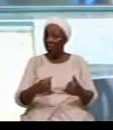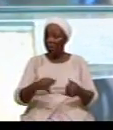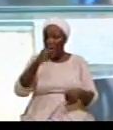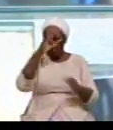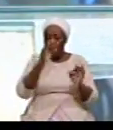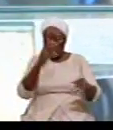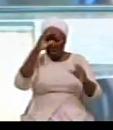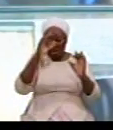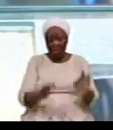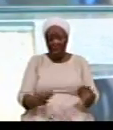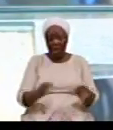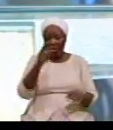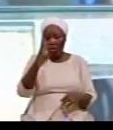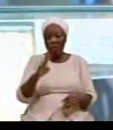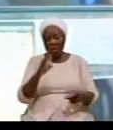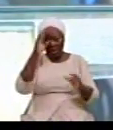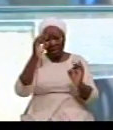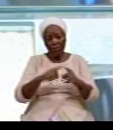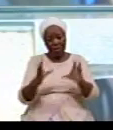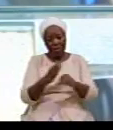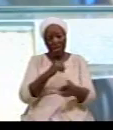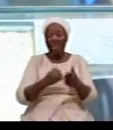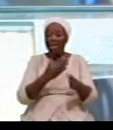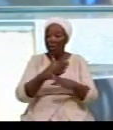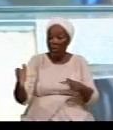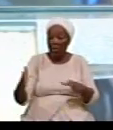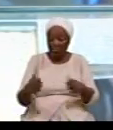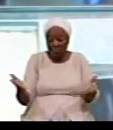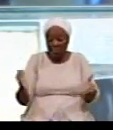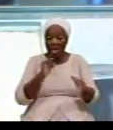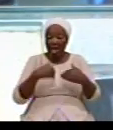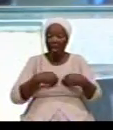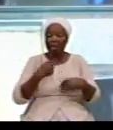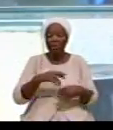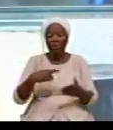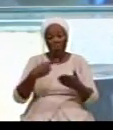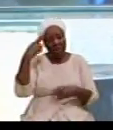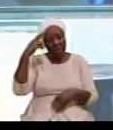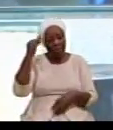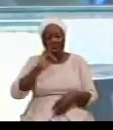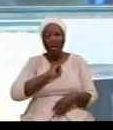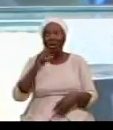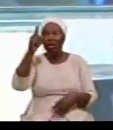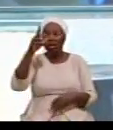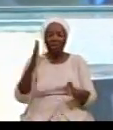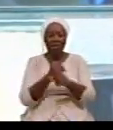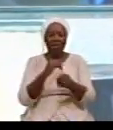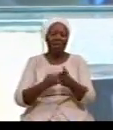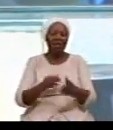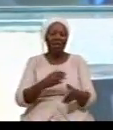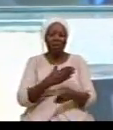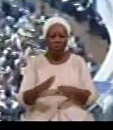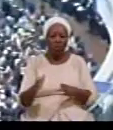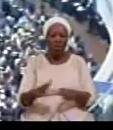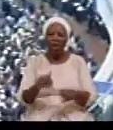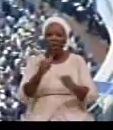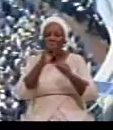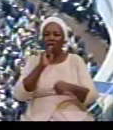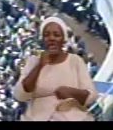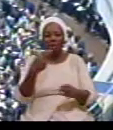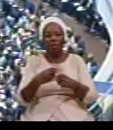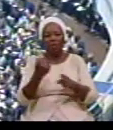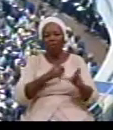for taking it away. Blessed be the name of the Lord. I pray God will give us